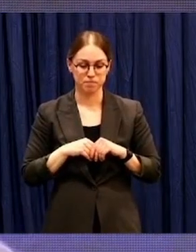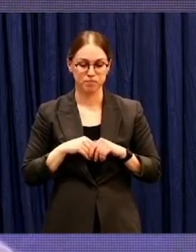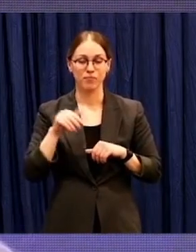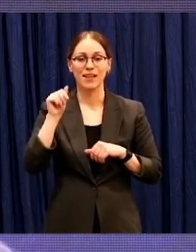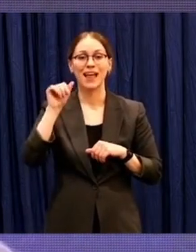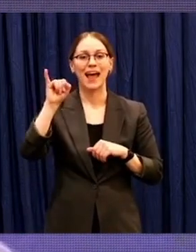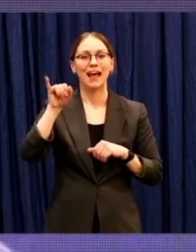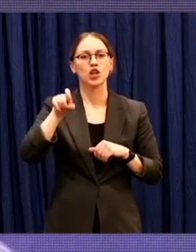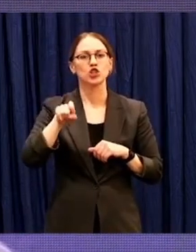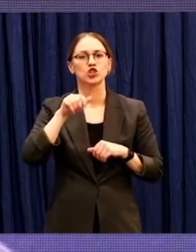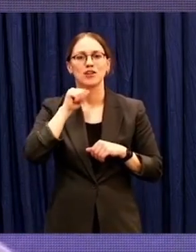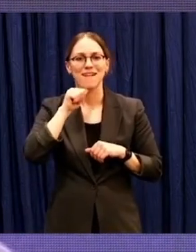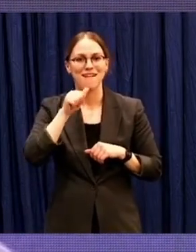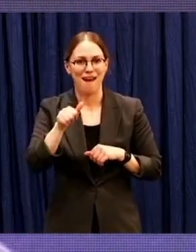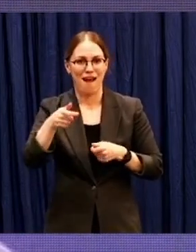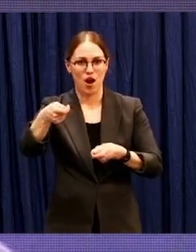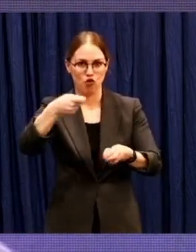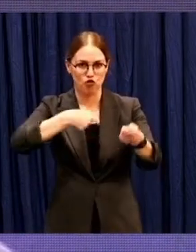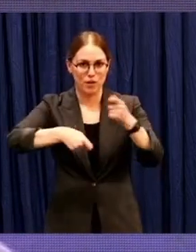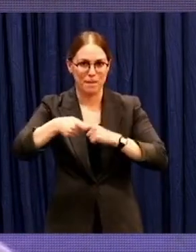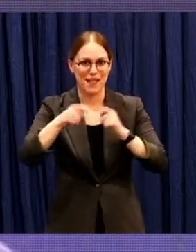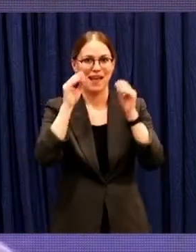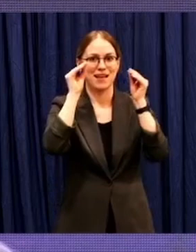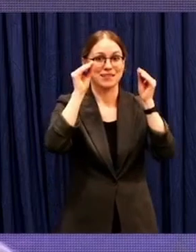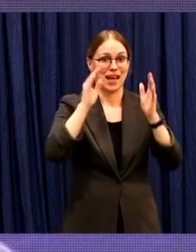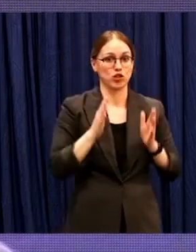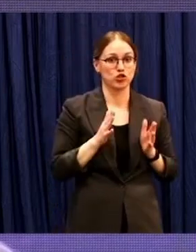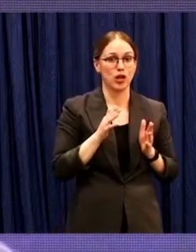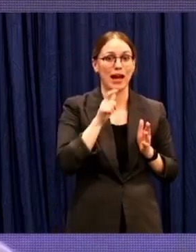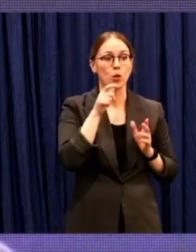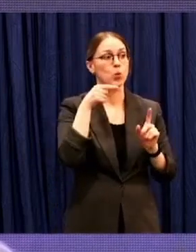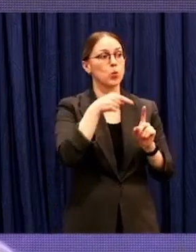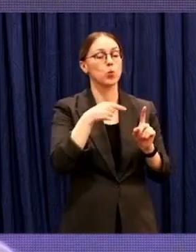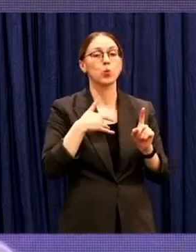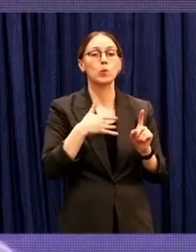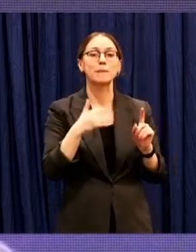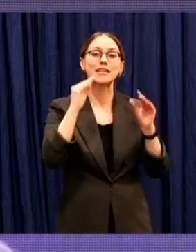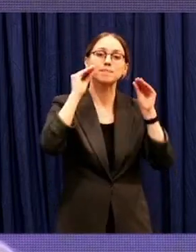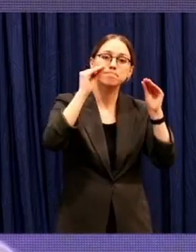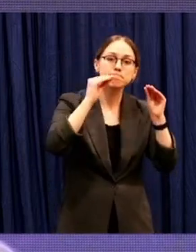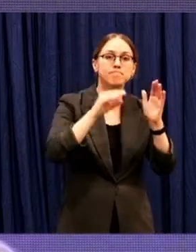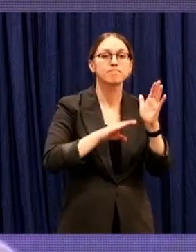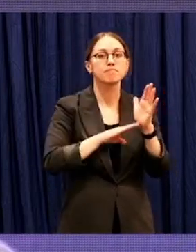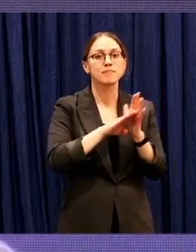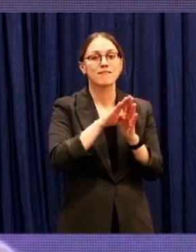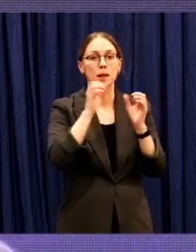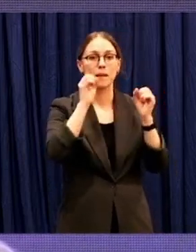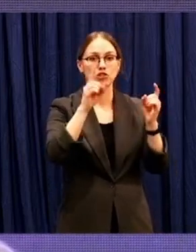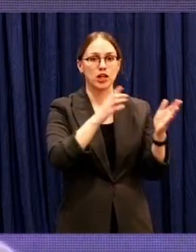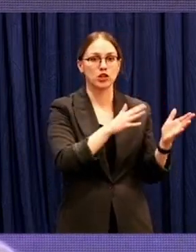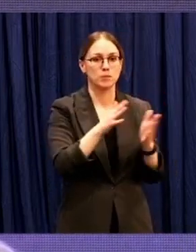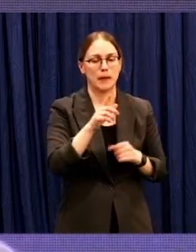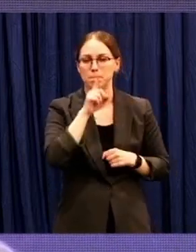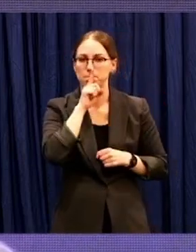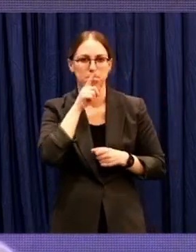AI should not entirely replace human educators when delivering instruction or developing educational plans. Students and